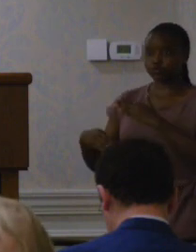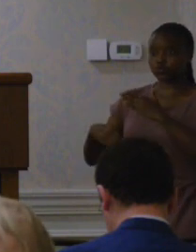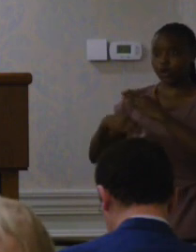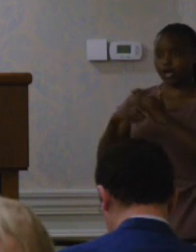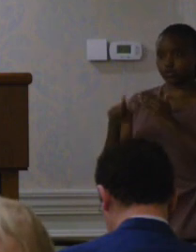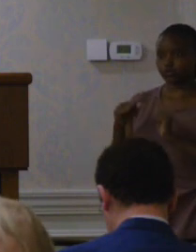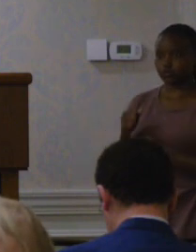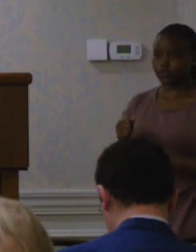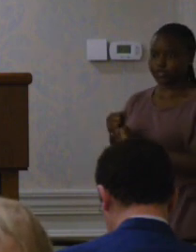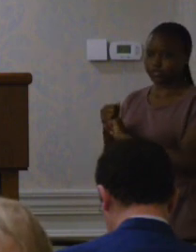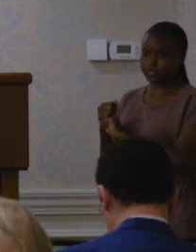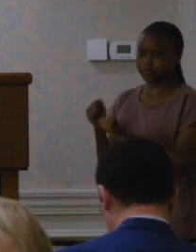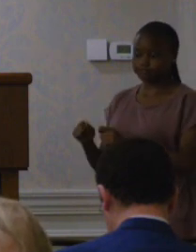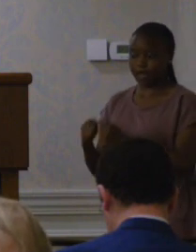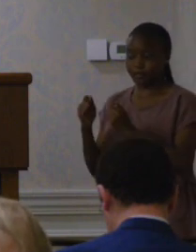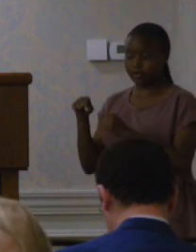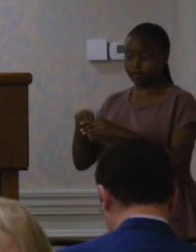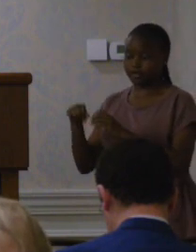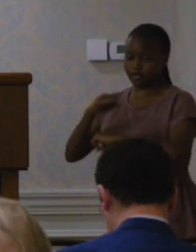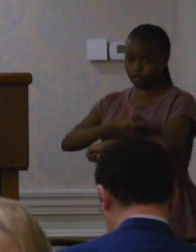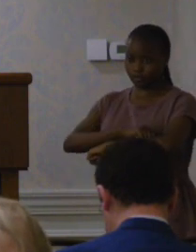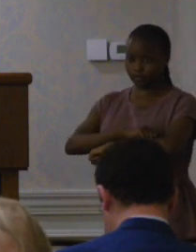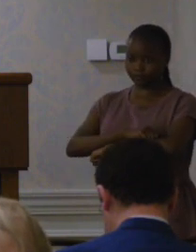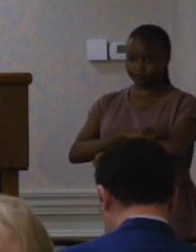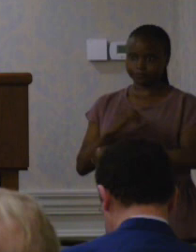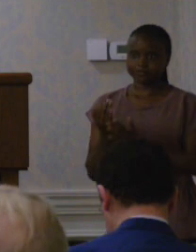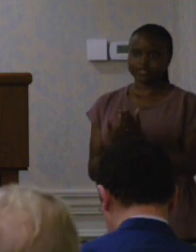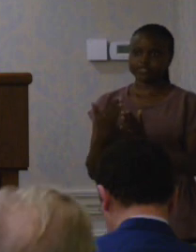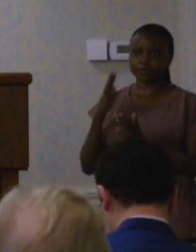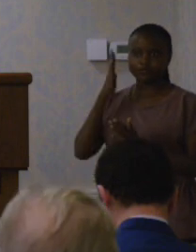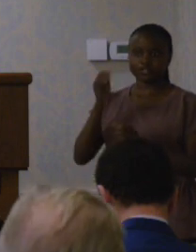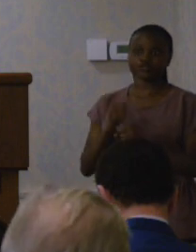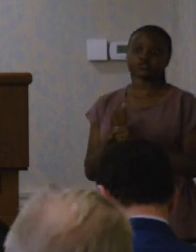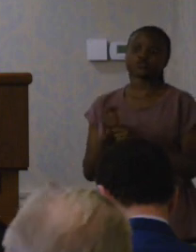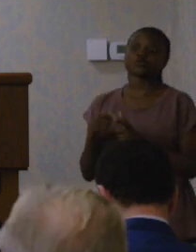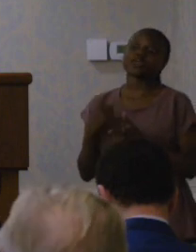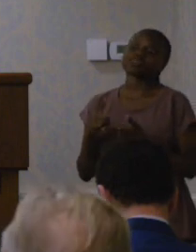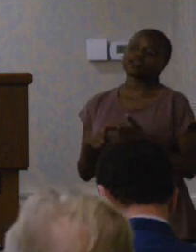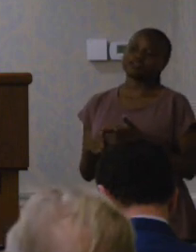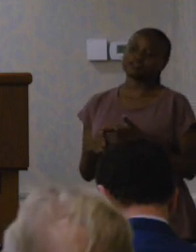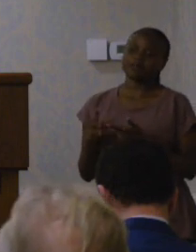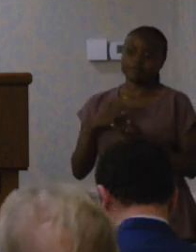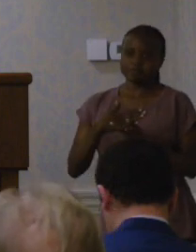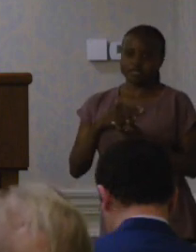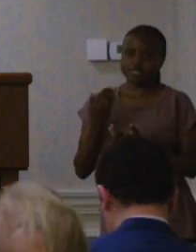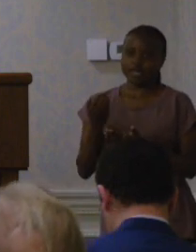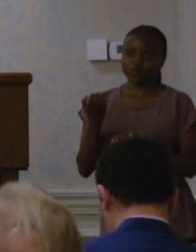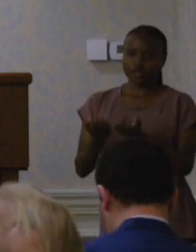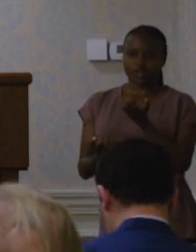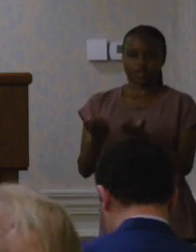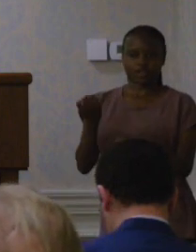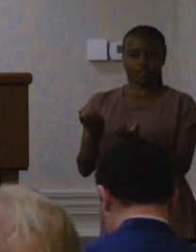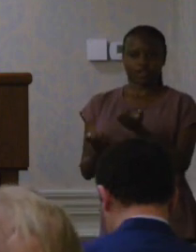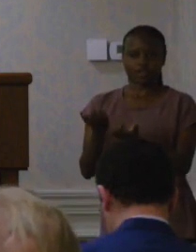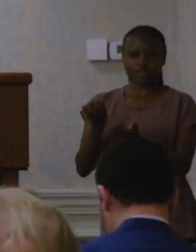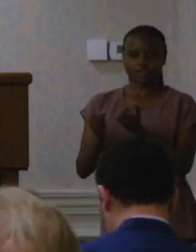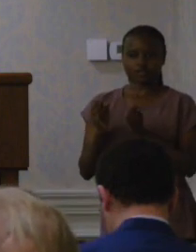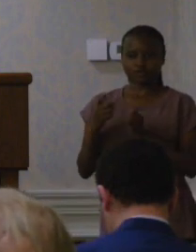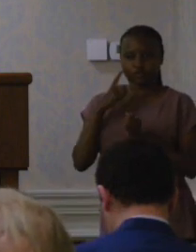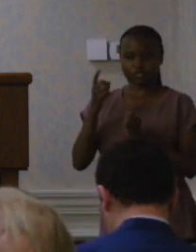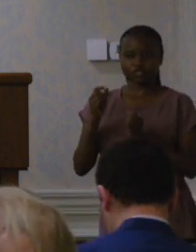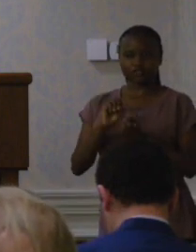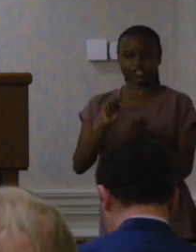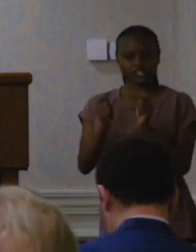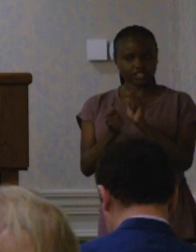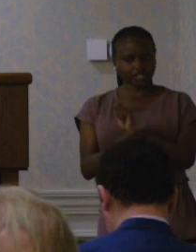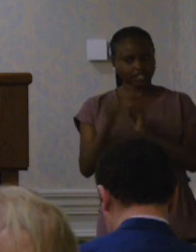what's happening already in this school. Those are some of the directions that I would do, and then I would definitely evaluate it to see whether it's translated into student